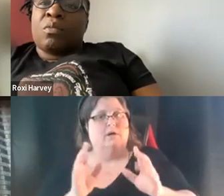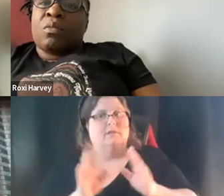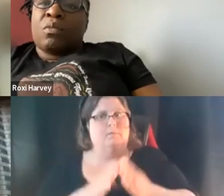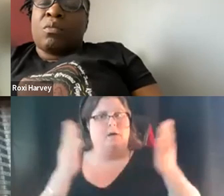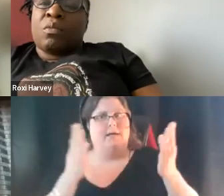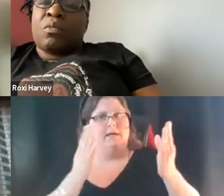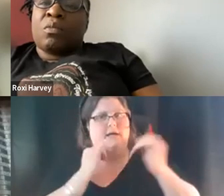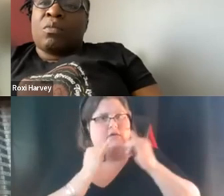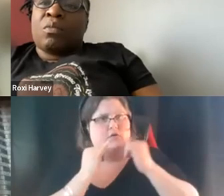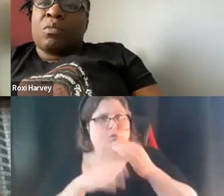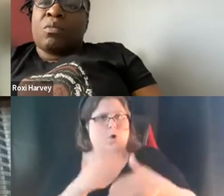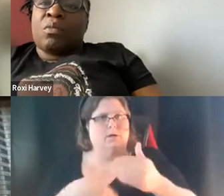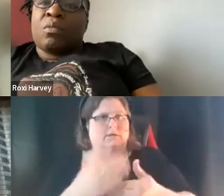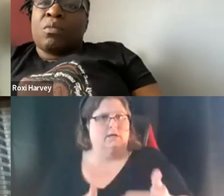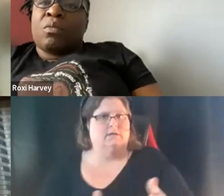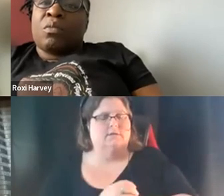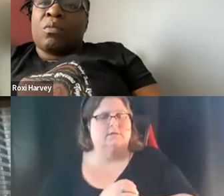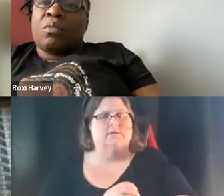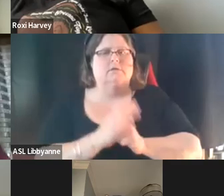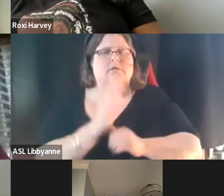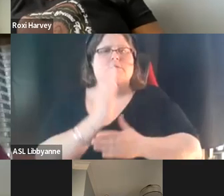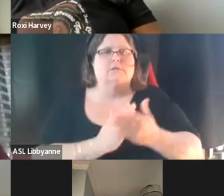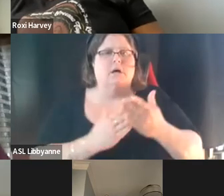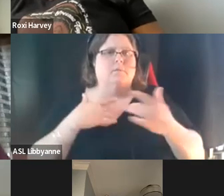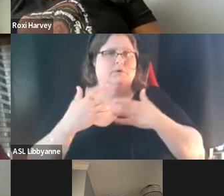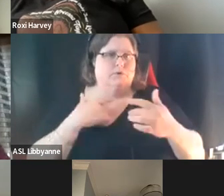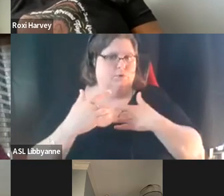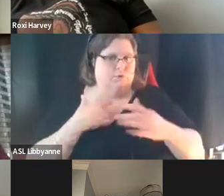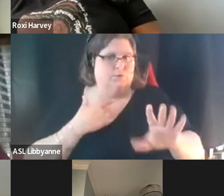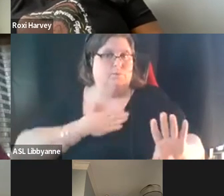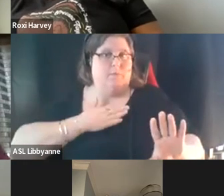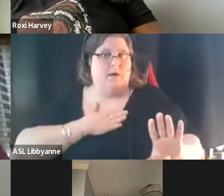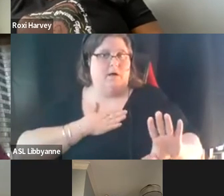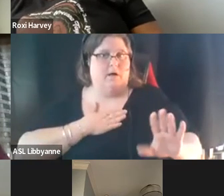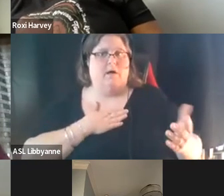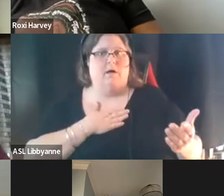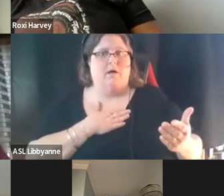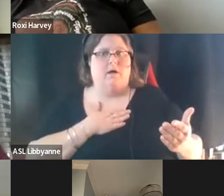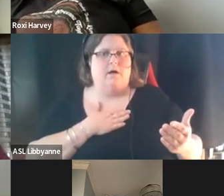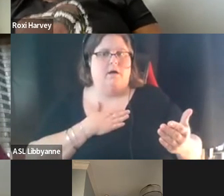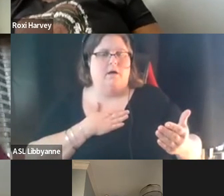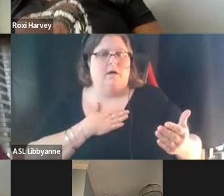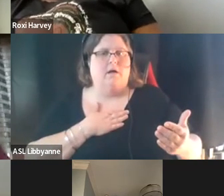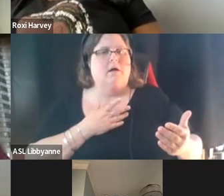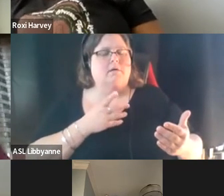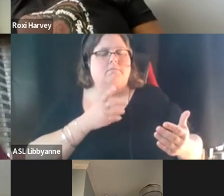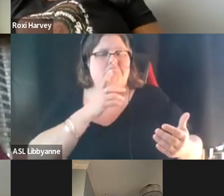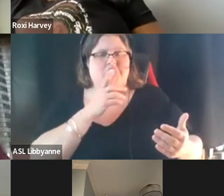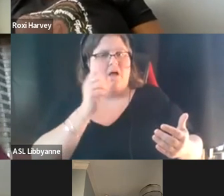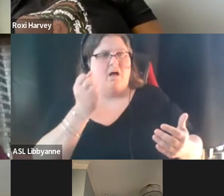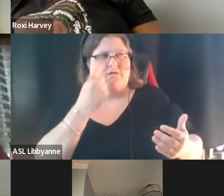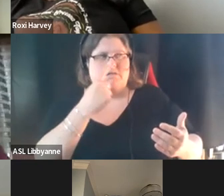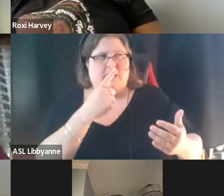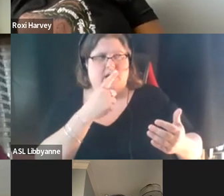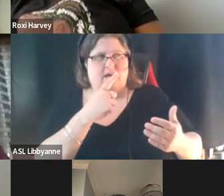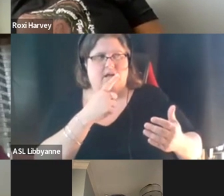process. Some of the concerns that I have in addressing not understanding the survey results and